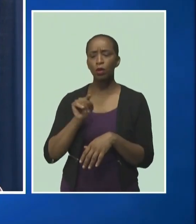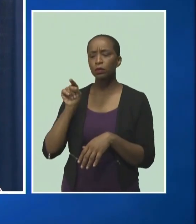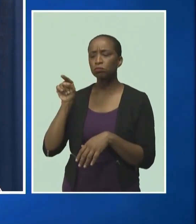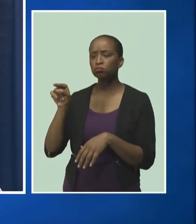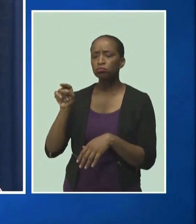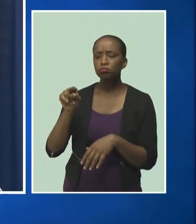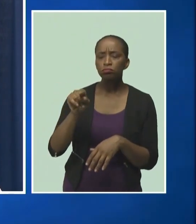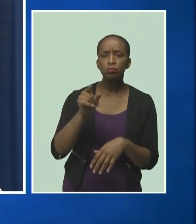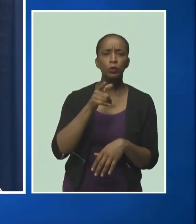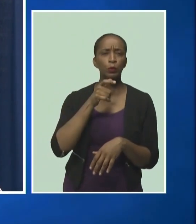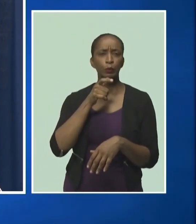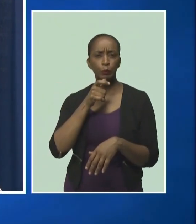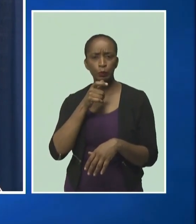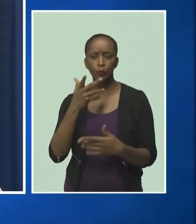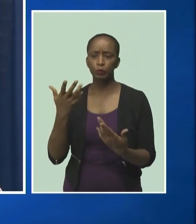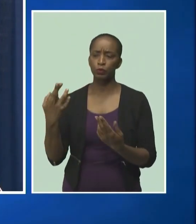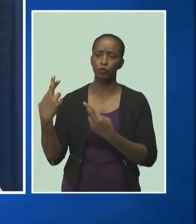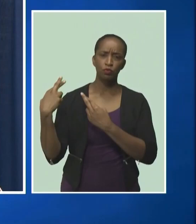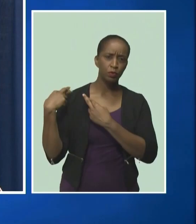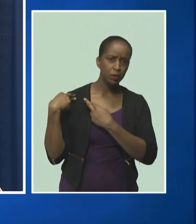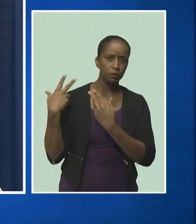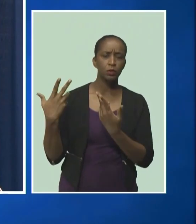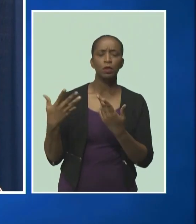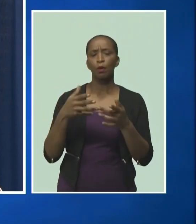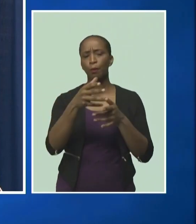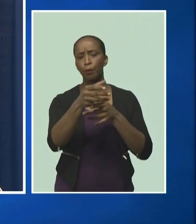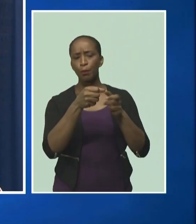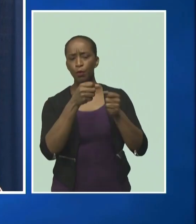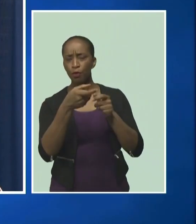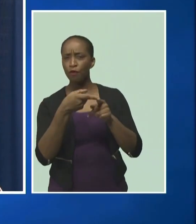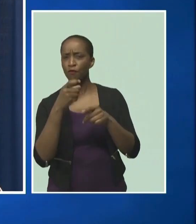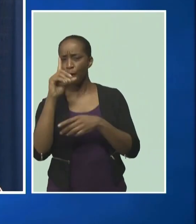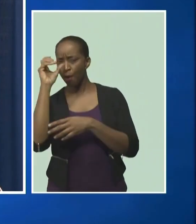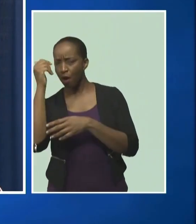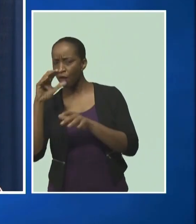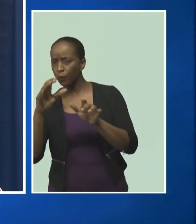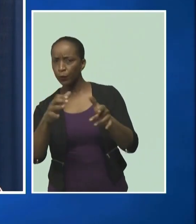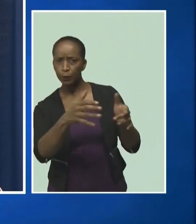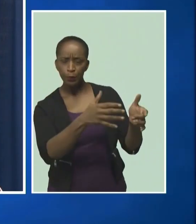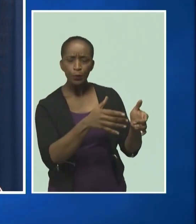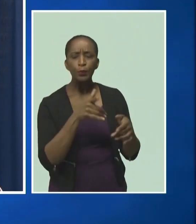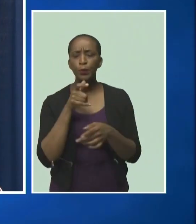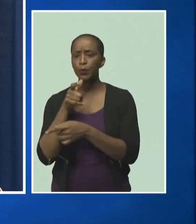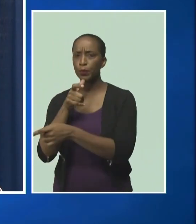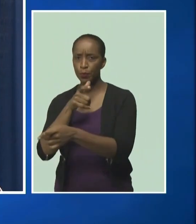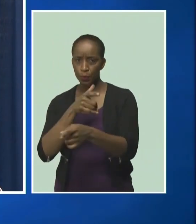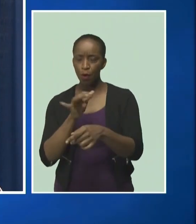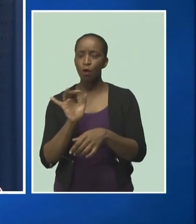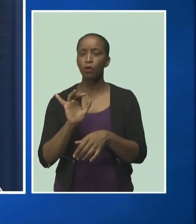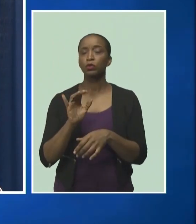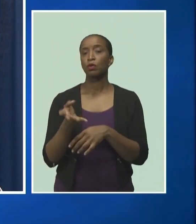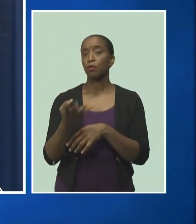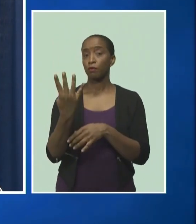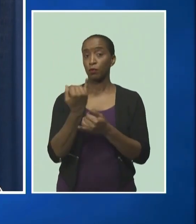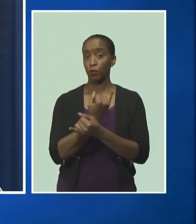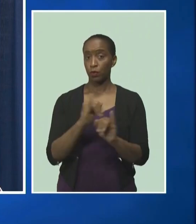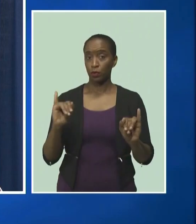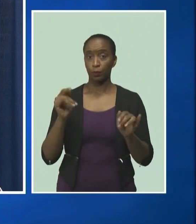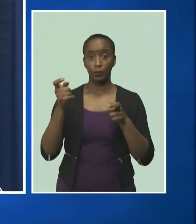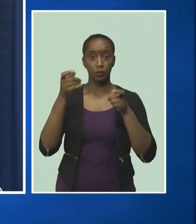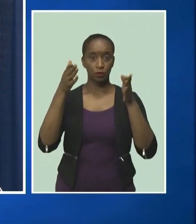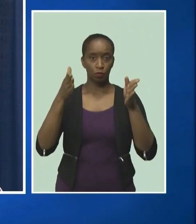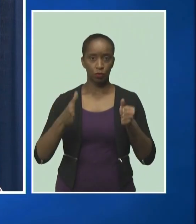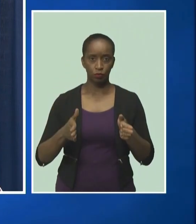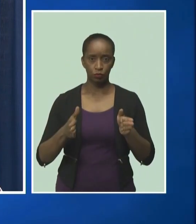on the board in terms of representatives from other government agencies, and then there are 4 independent directors on our